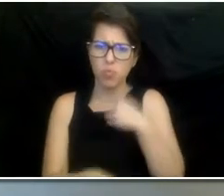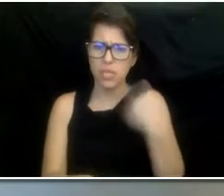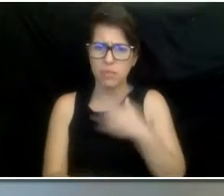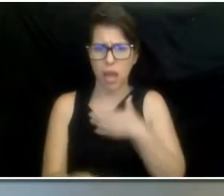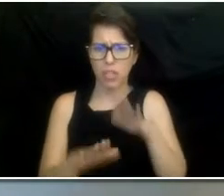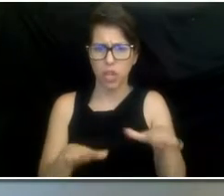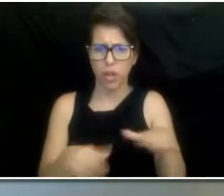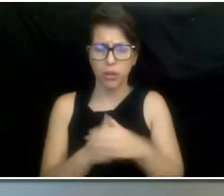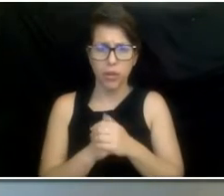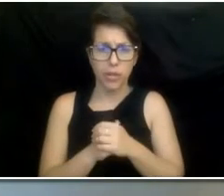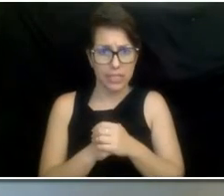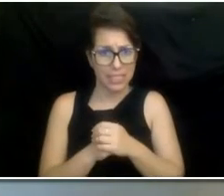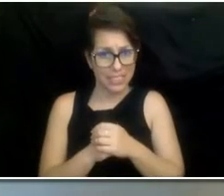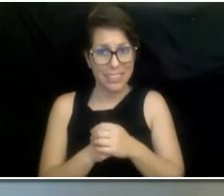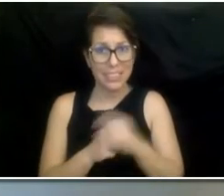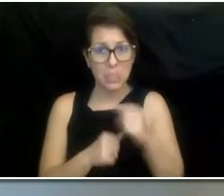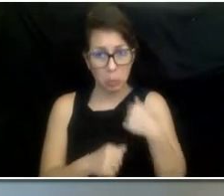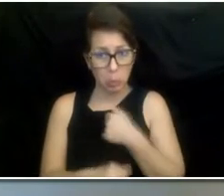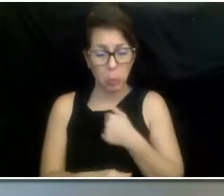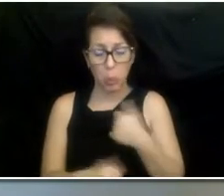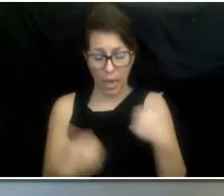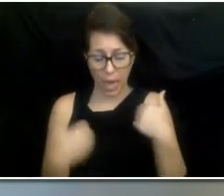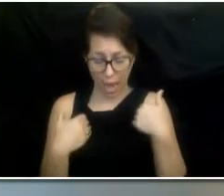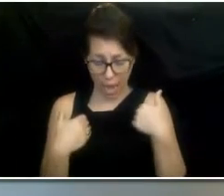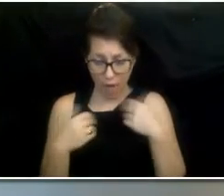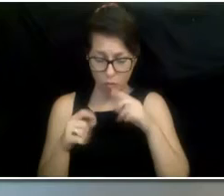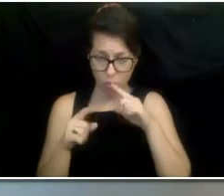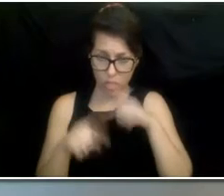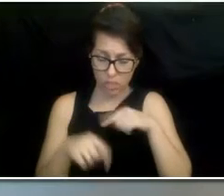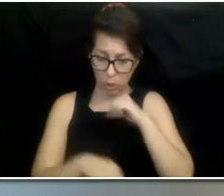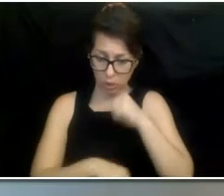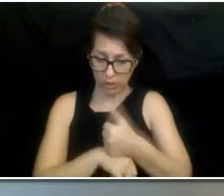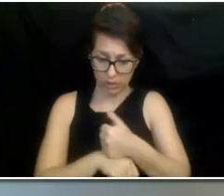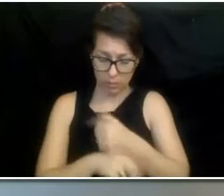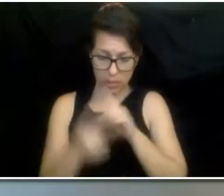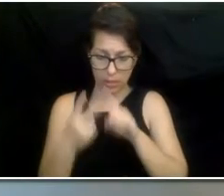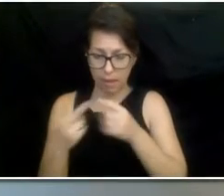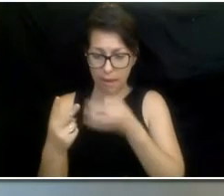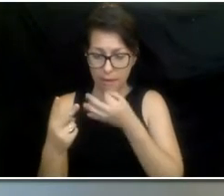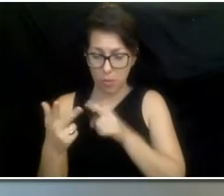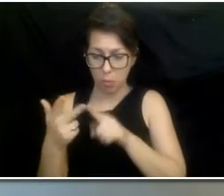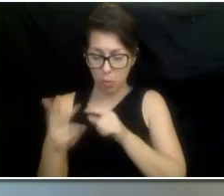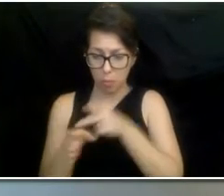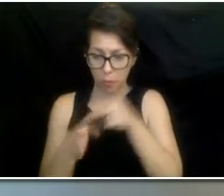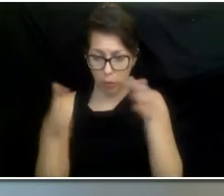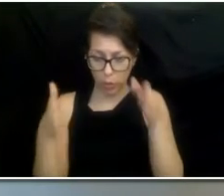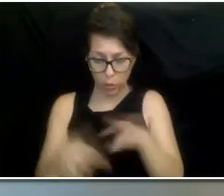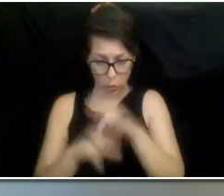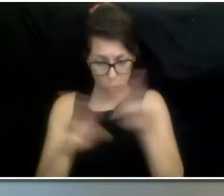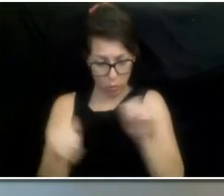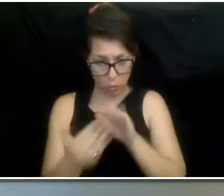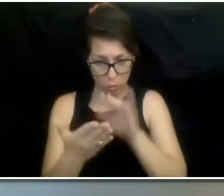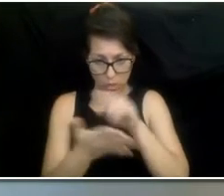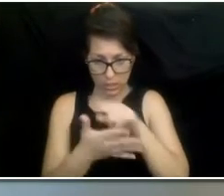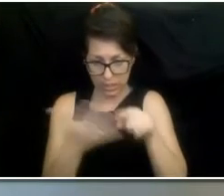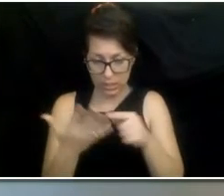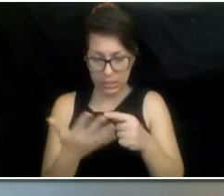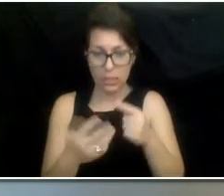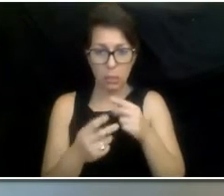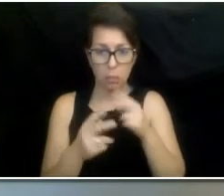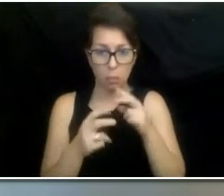crisis we're not going to see what is Unearthed when people are able to come out and get help